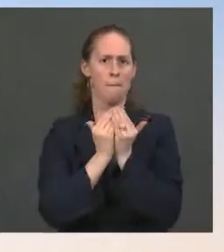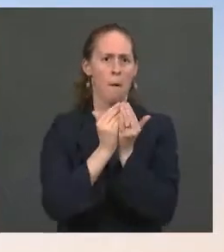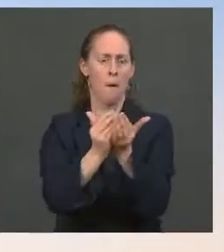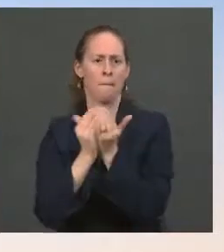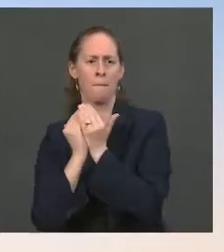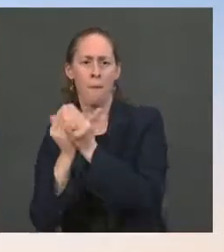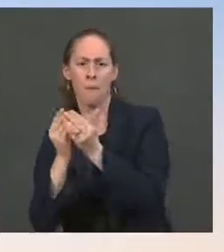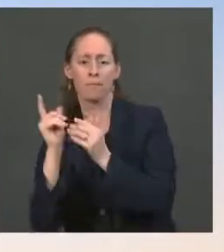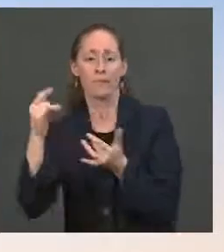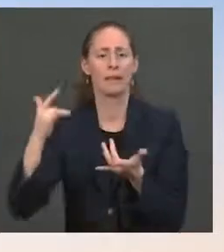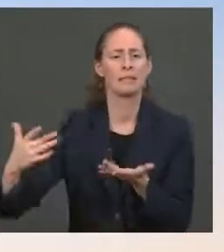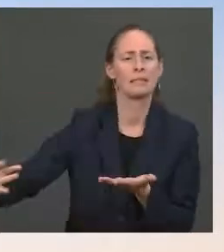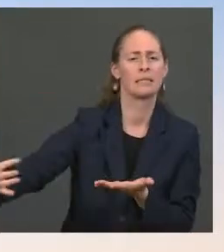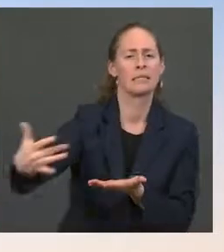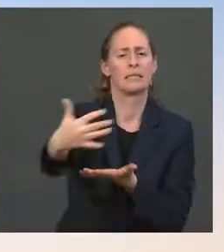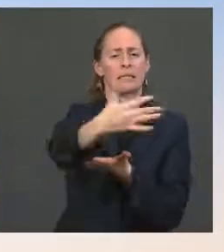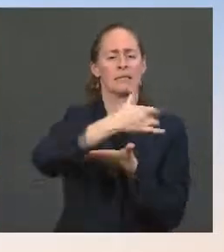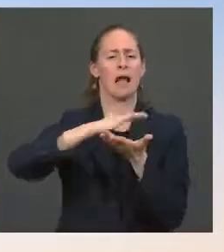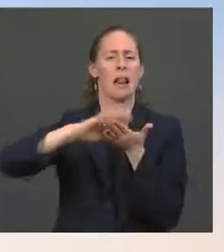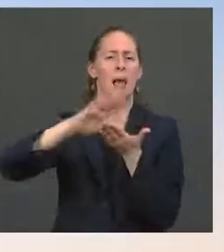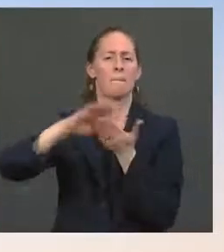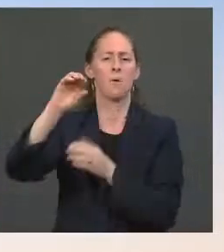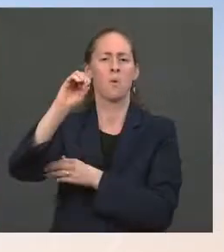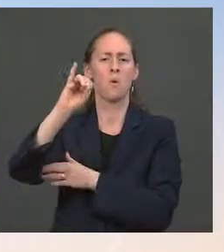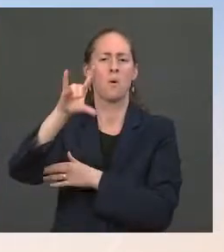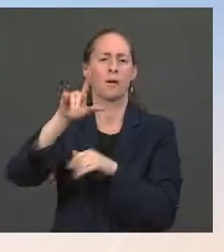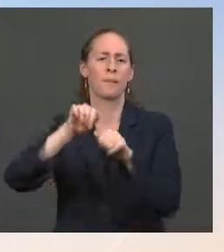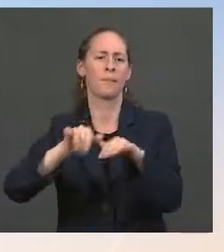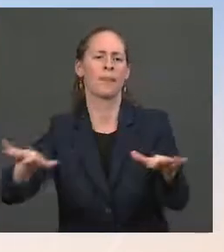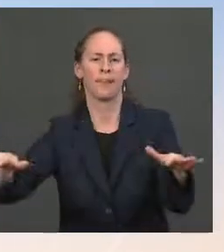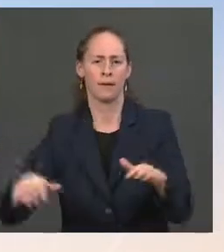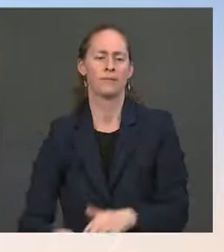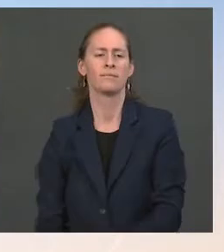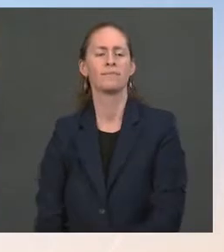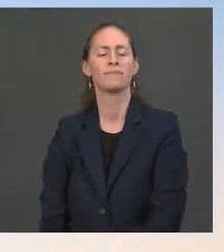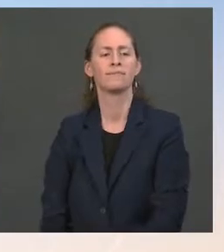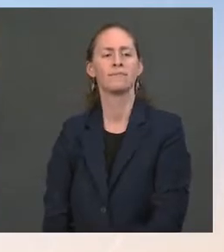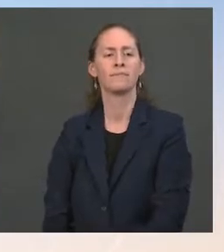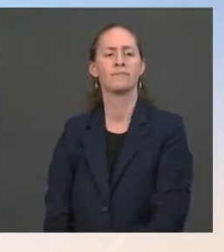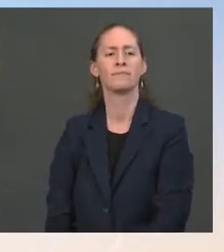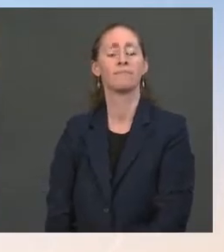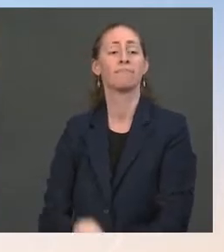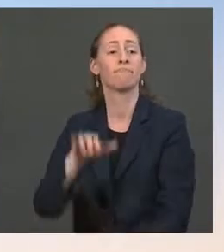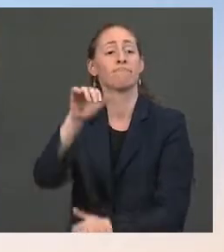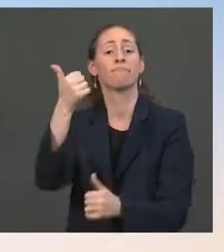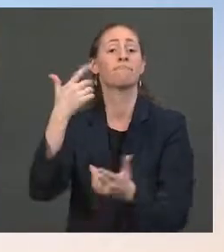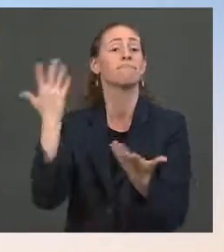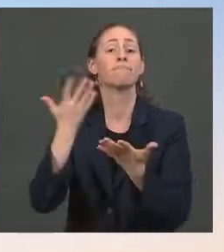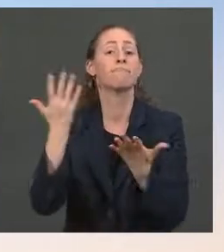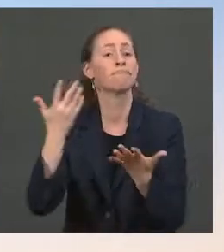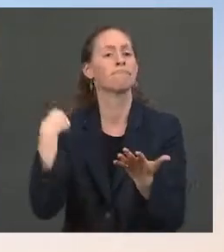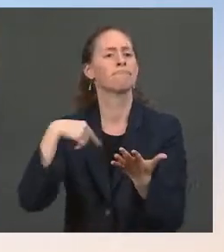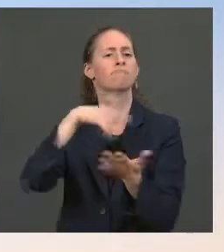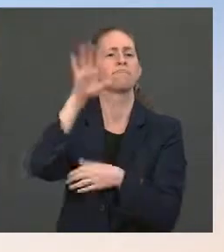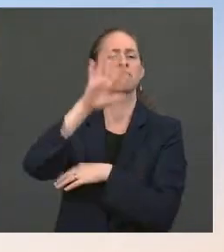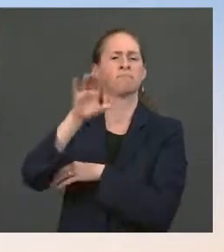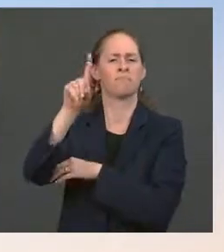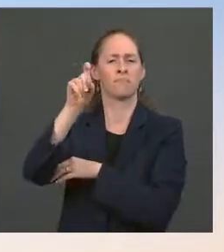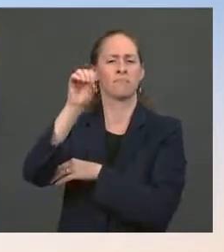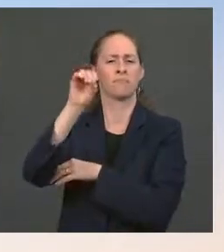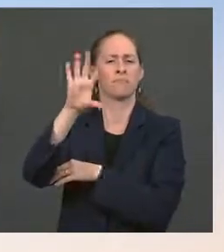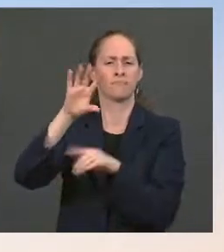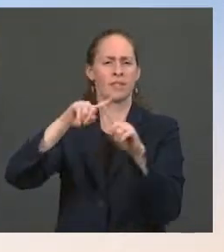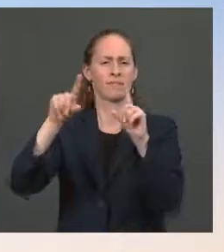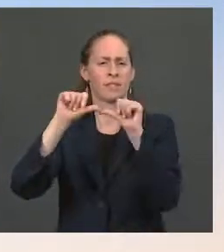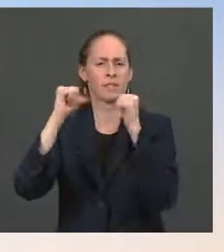overflight assessments. Shoreside response was conducted by 105 government agency personnel, and approximately 3,150